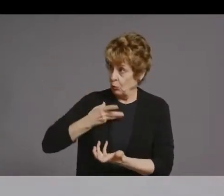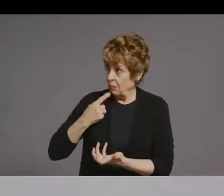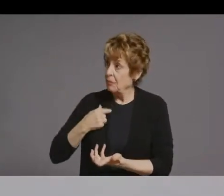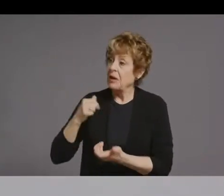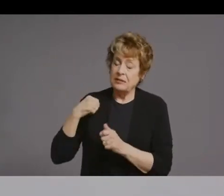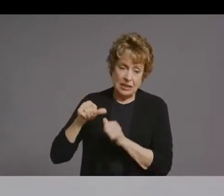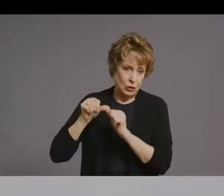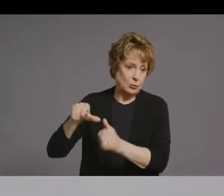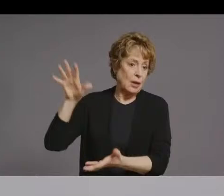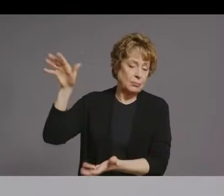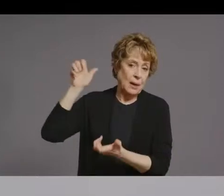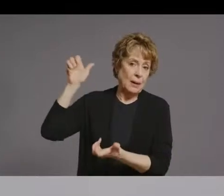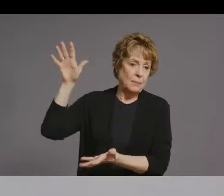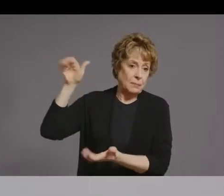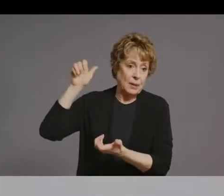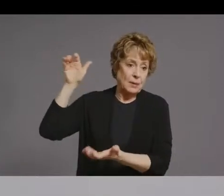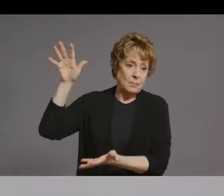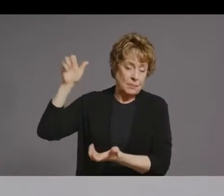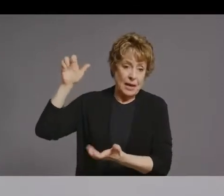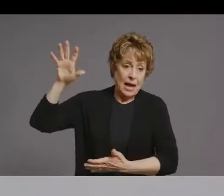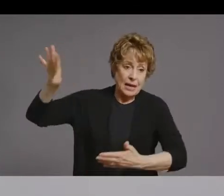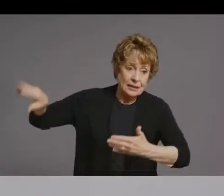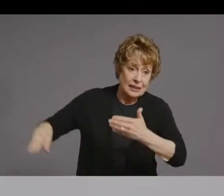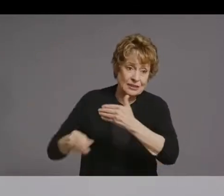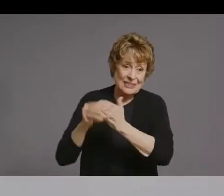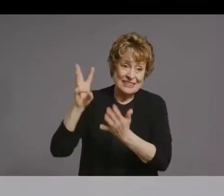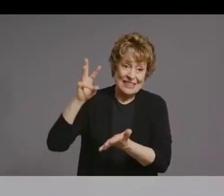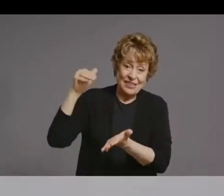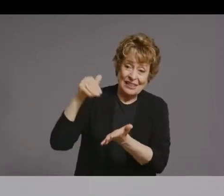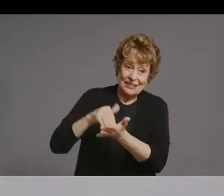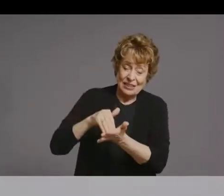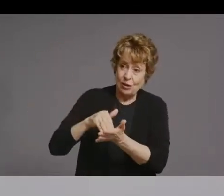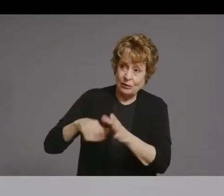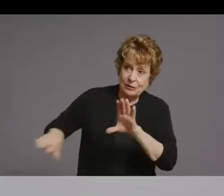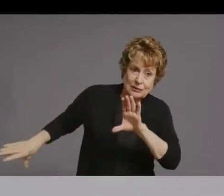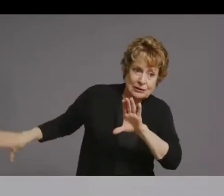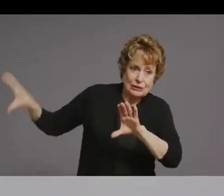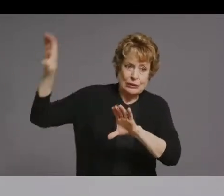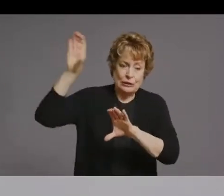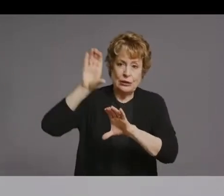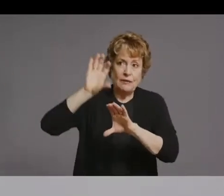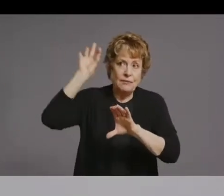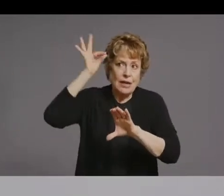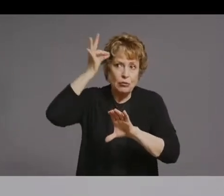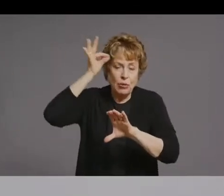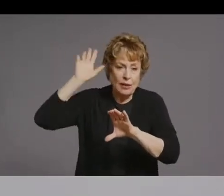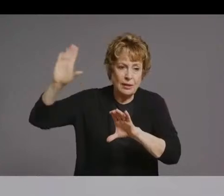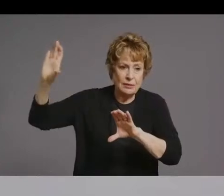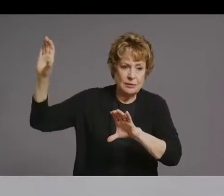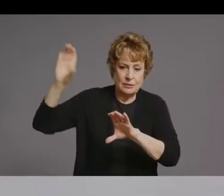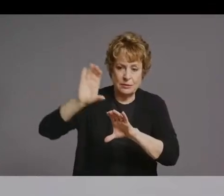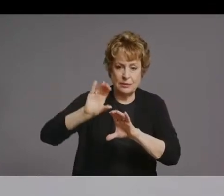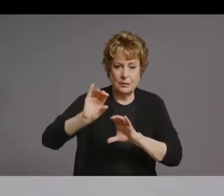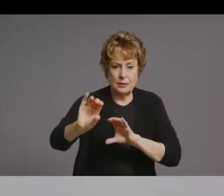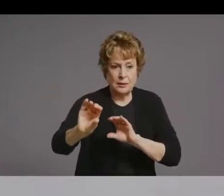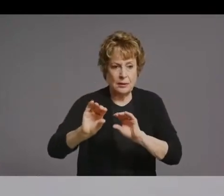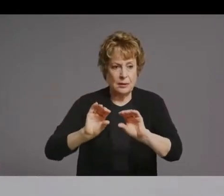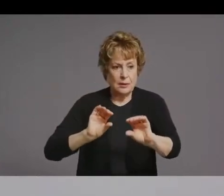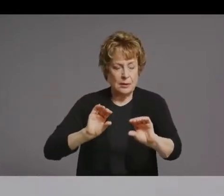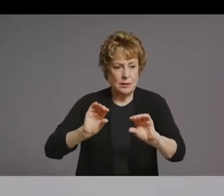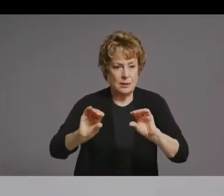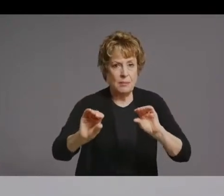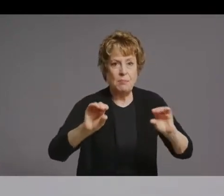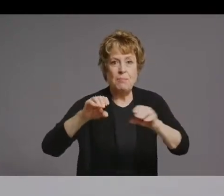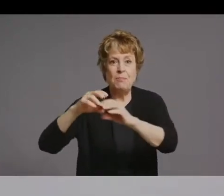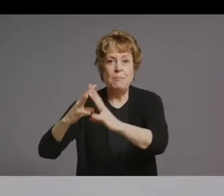additional 6,000 doses that would come as a federal allocation directly to these pod sites. So it would be